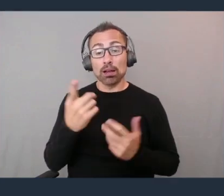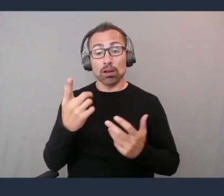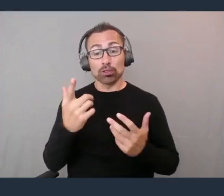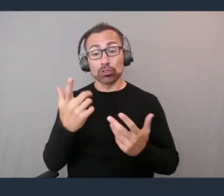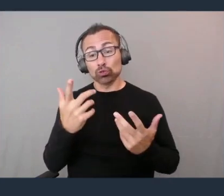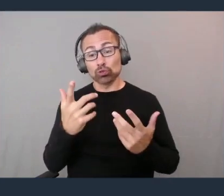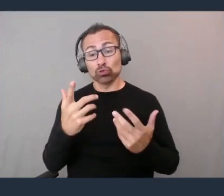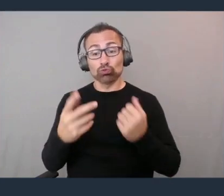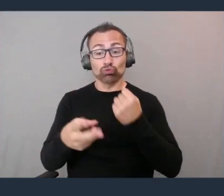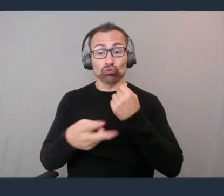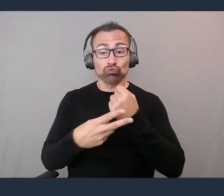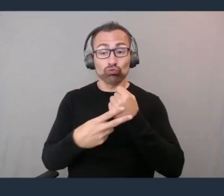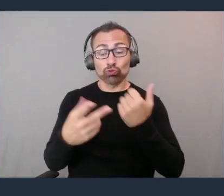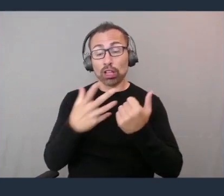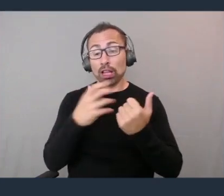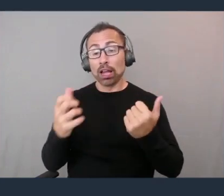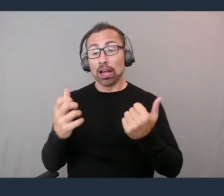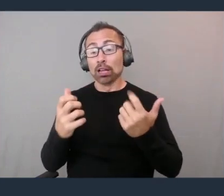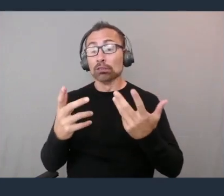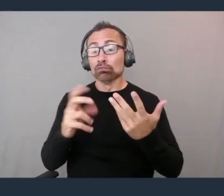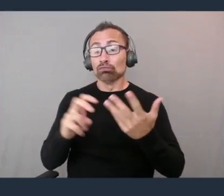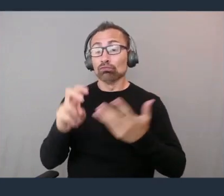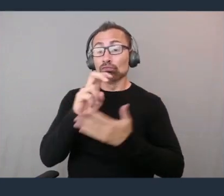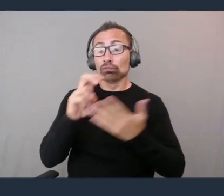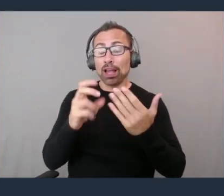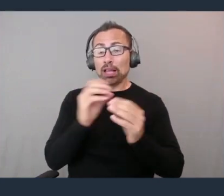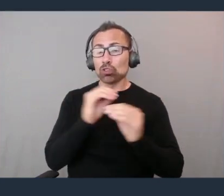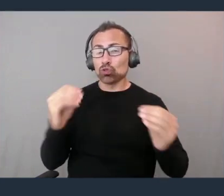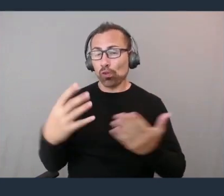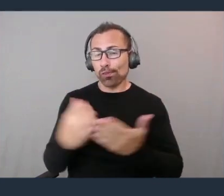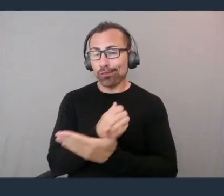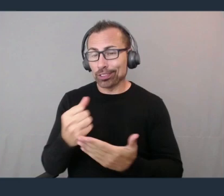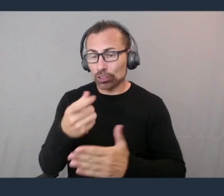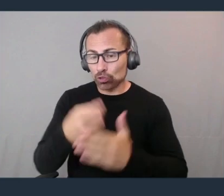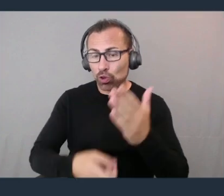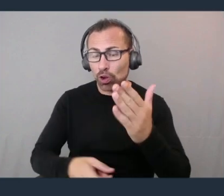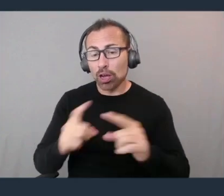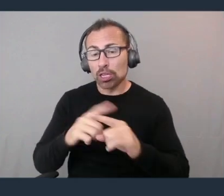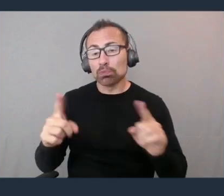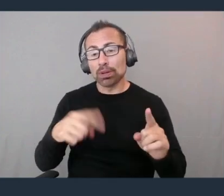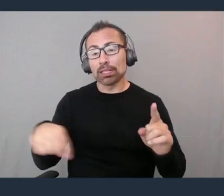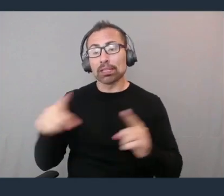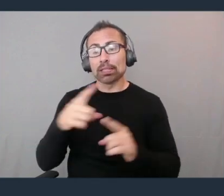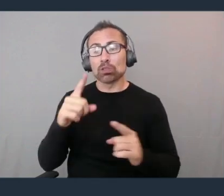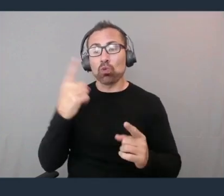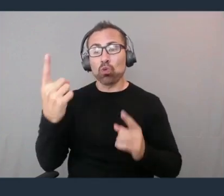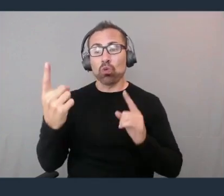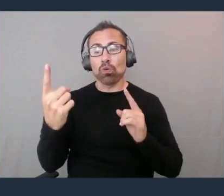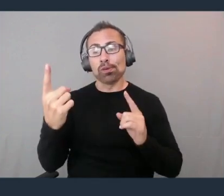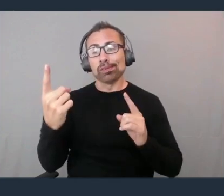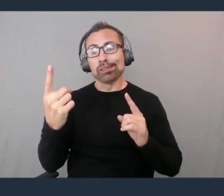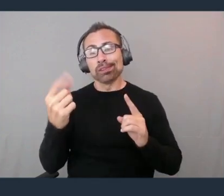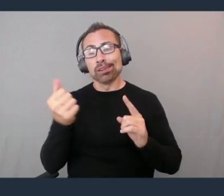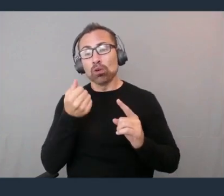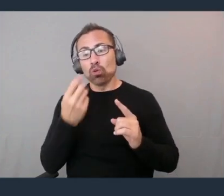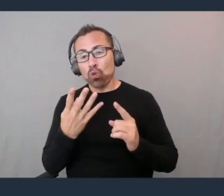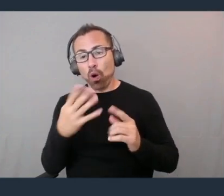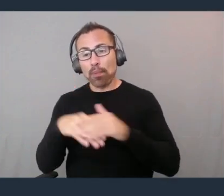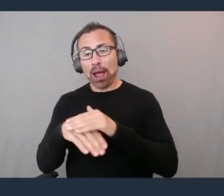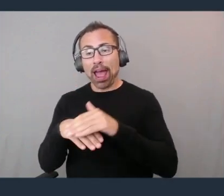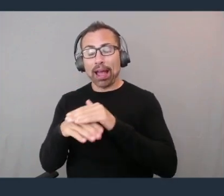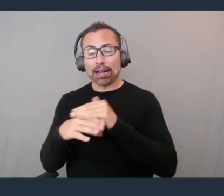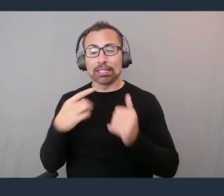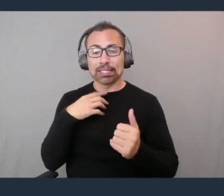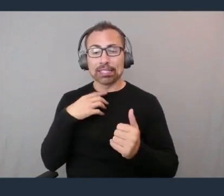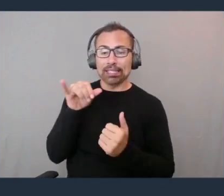retrieval fee, but these do become warm upon access and they stay in the warmer storage classes until they are ready to be tiered